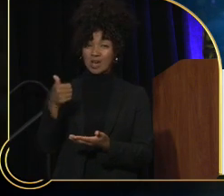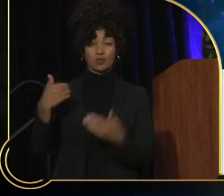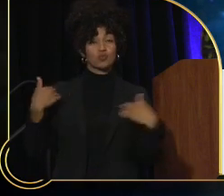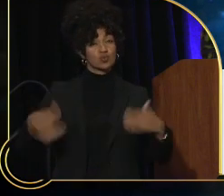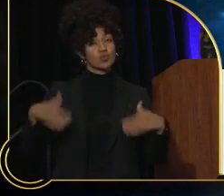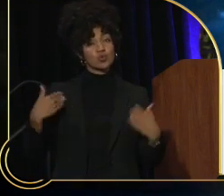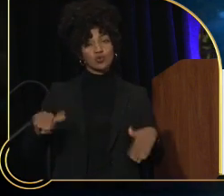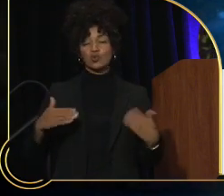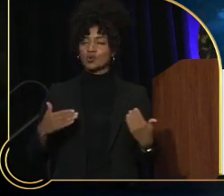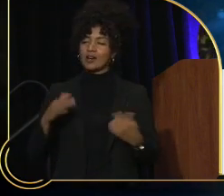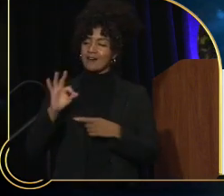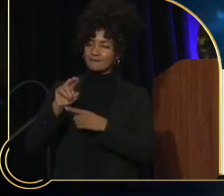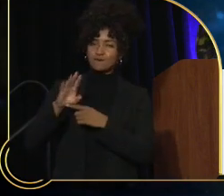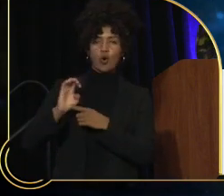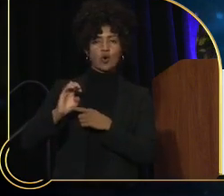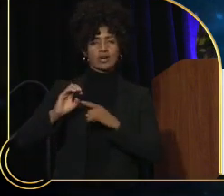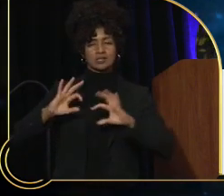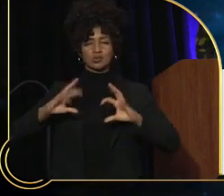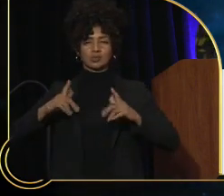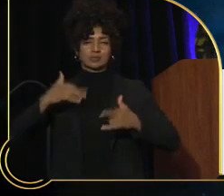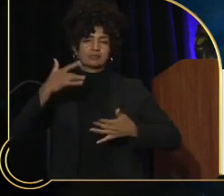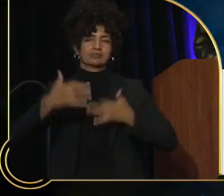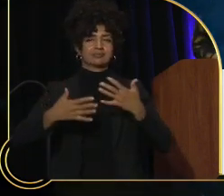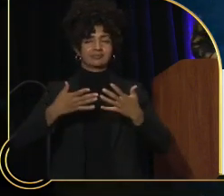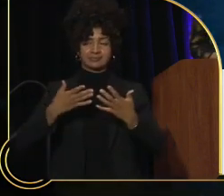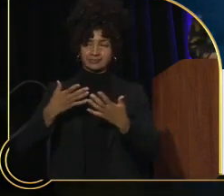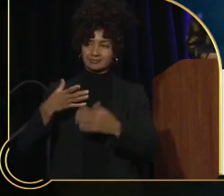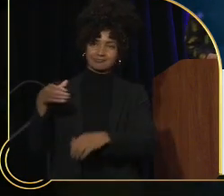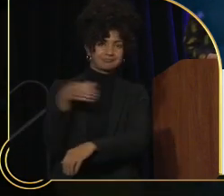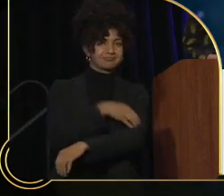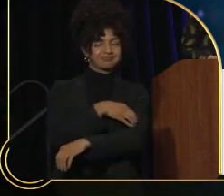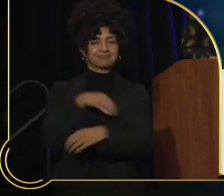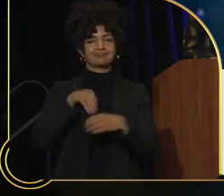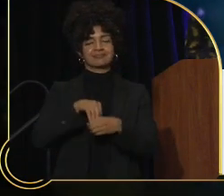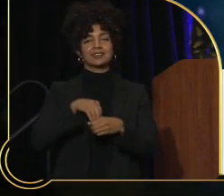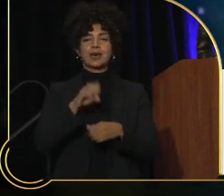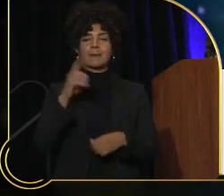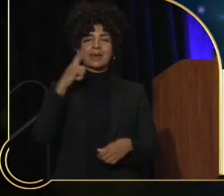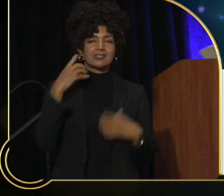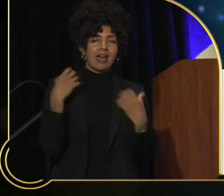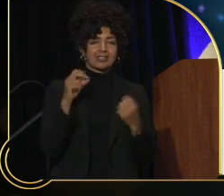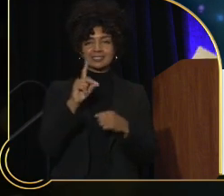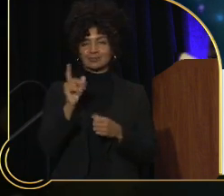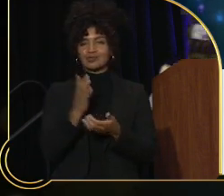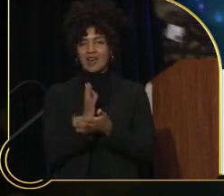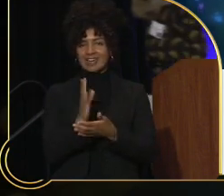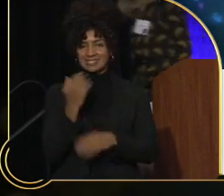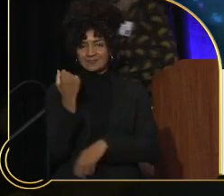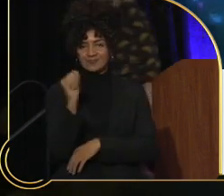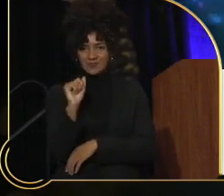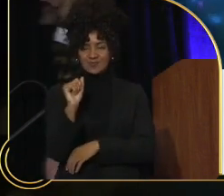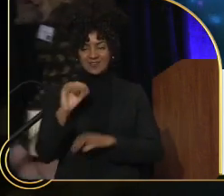mental health and disability rights movements. Please welcome Vesper Moore.